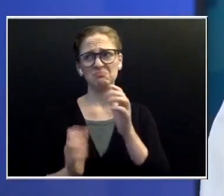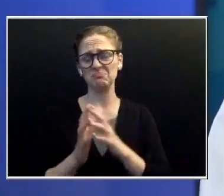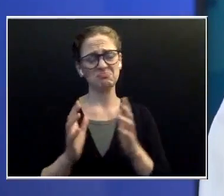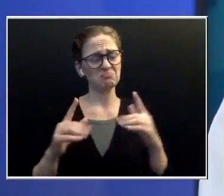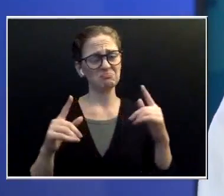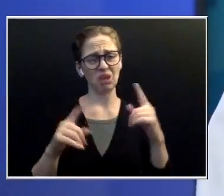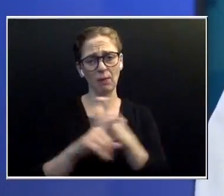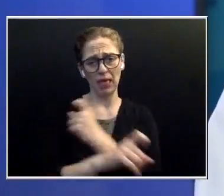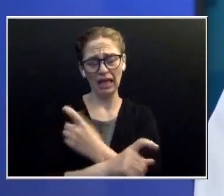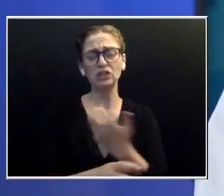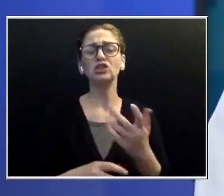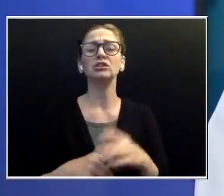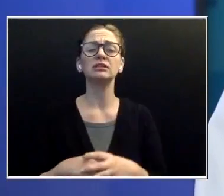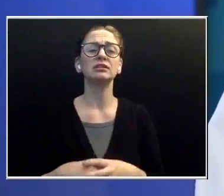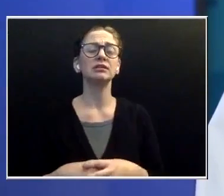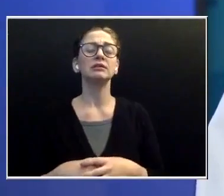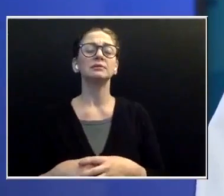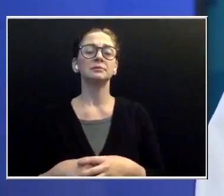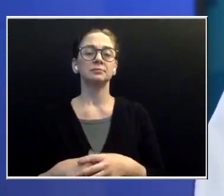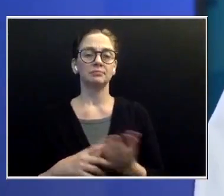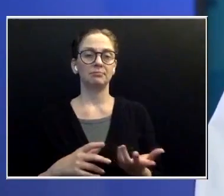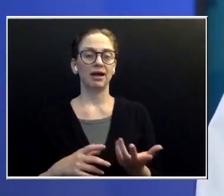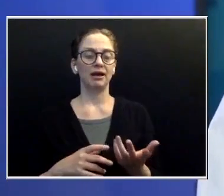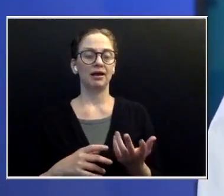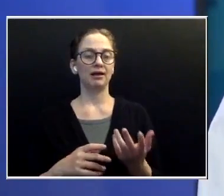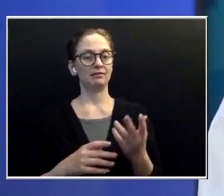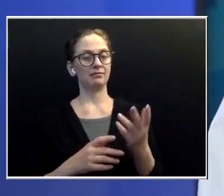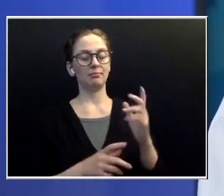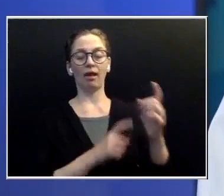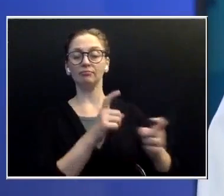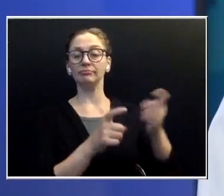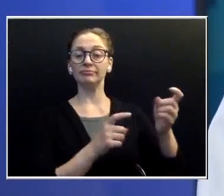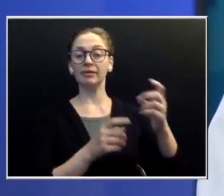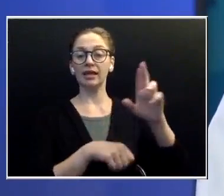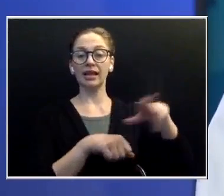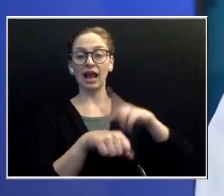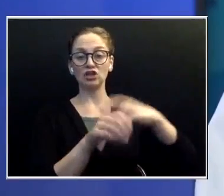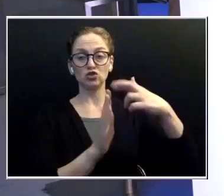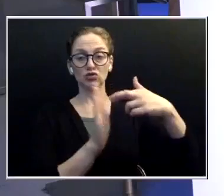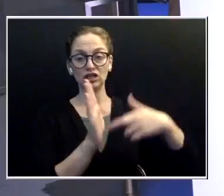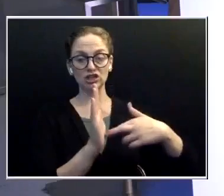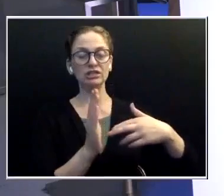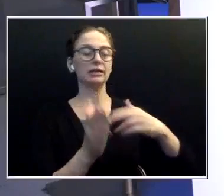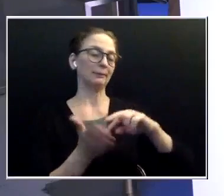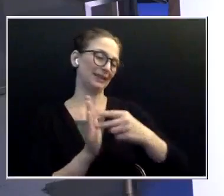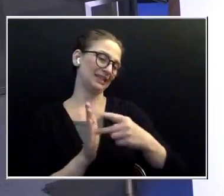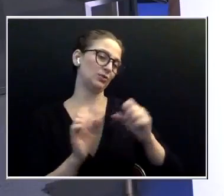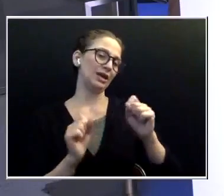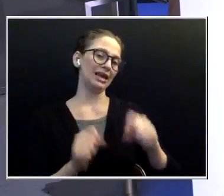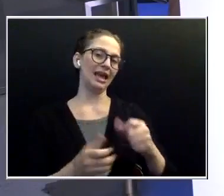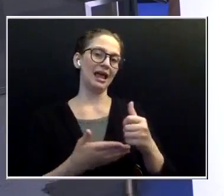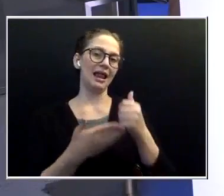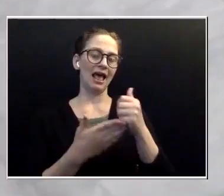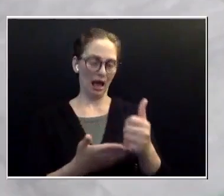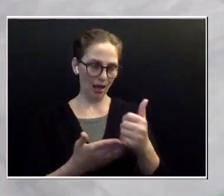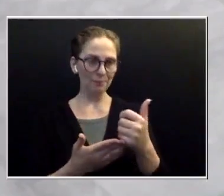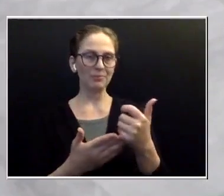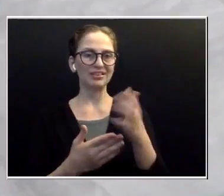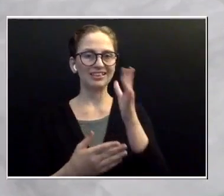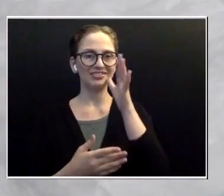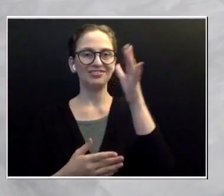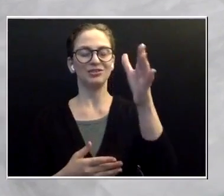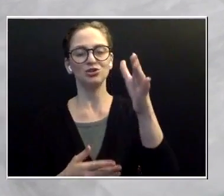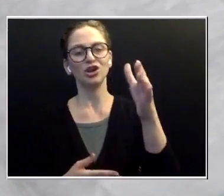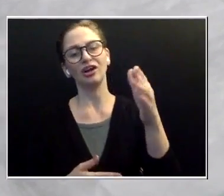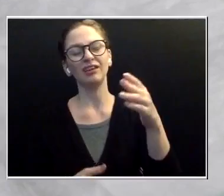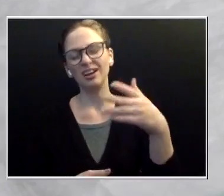actually applying more to this national registry, by sending our data, actually we can help the future of fecal transplant. All right, show and tell time. So we have some video of fecal